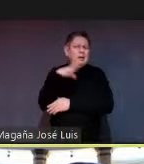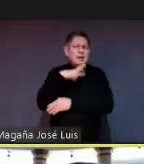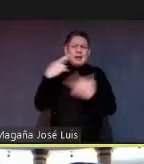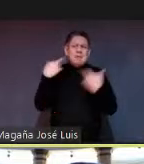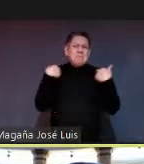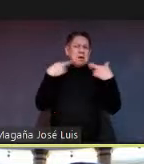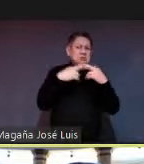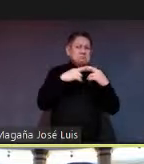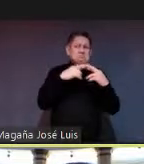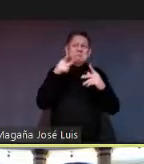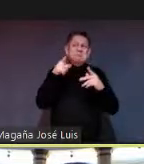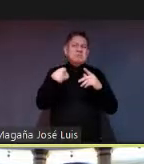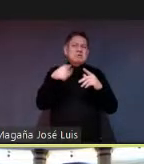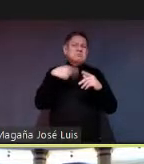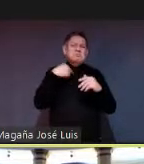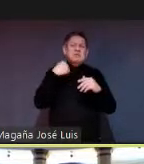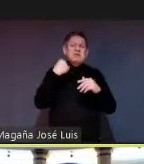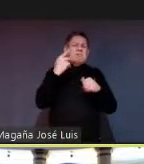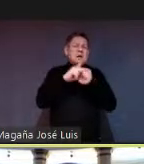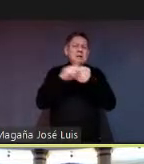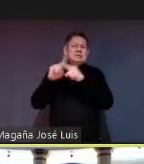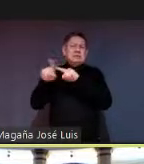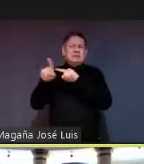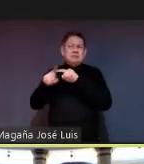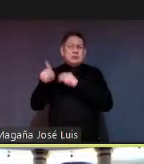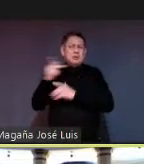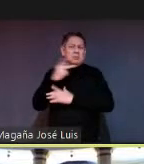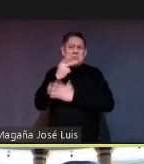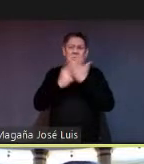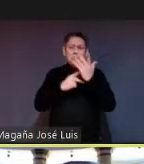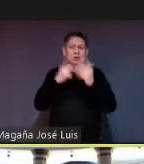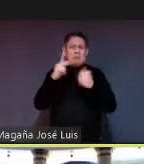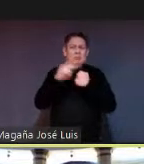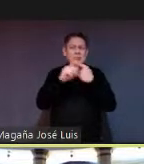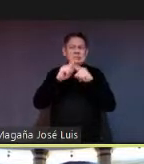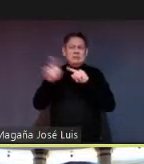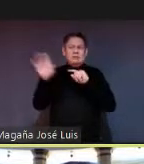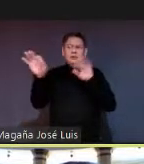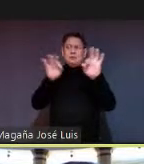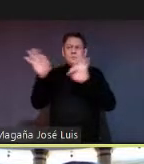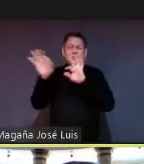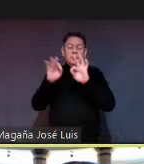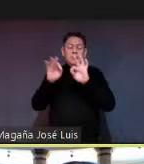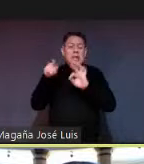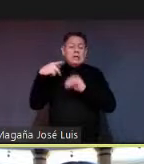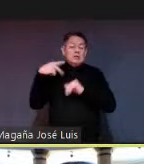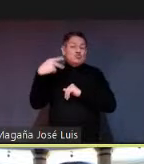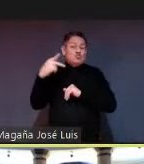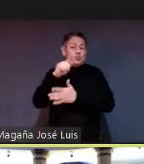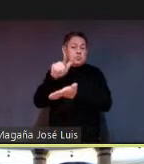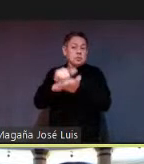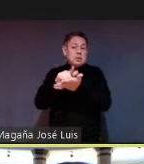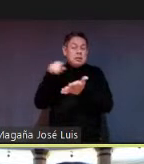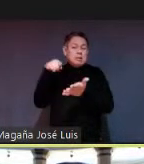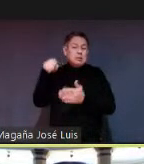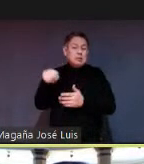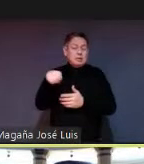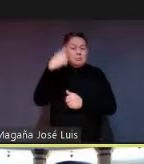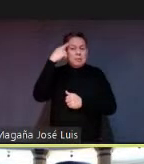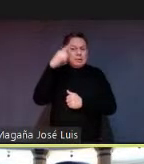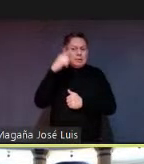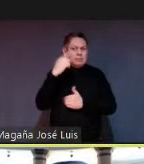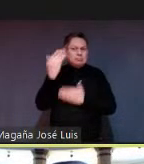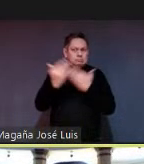interdisciplinarity, internationalization, and student autonomy. These are the lessons learned from Columbia University. They have a